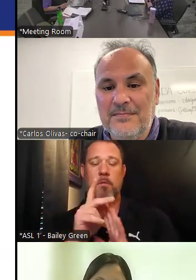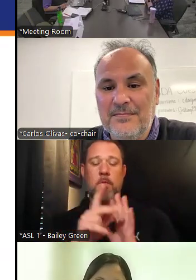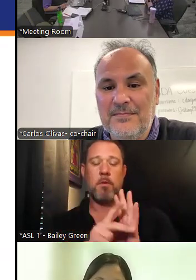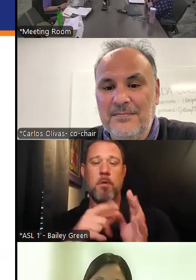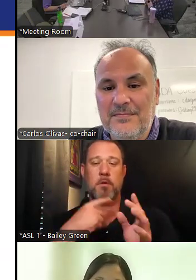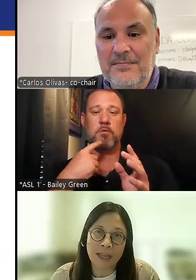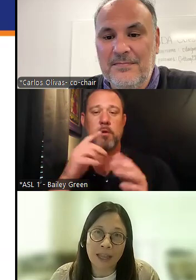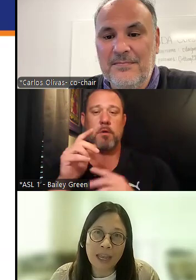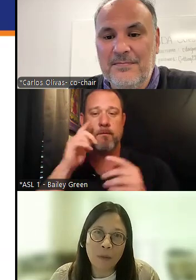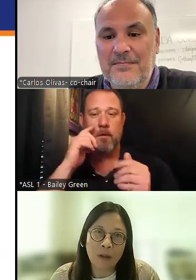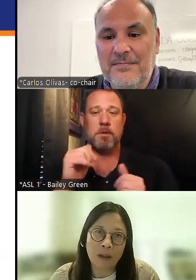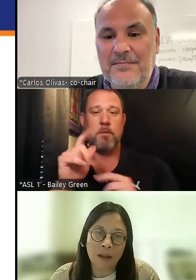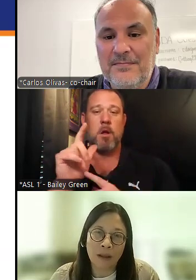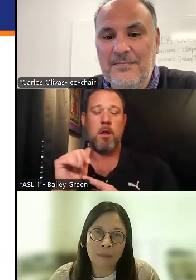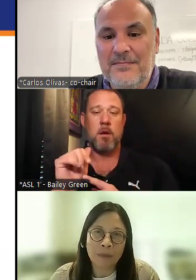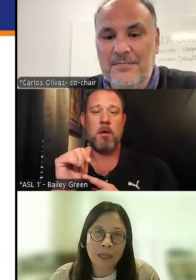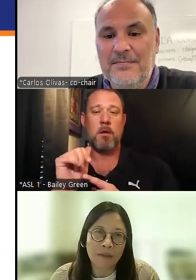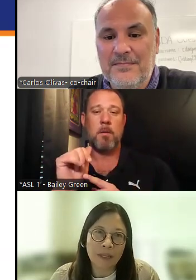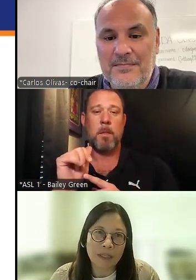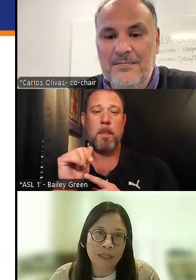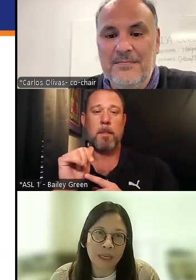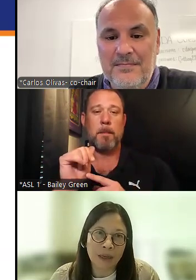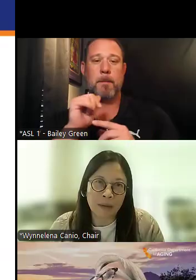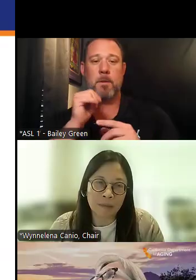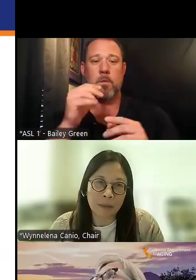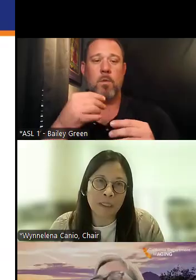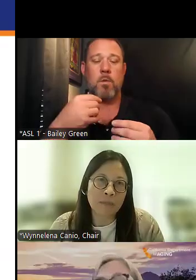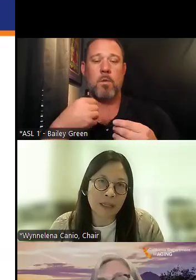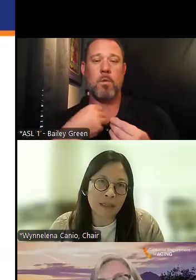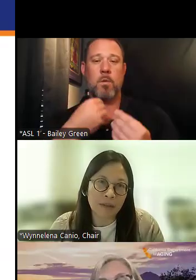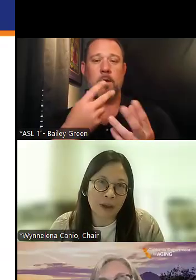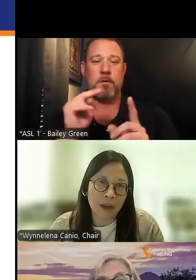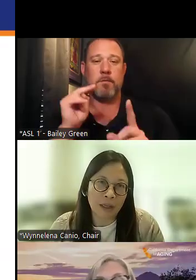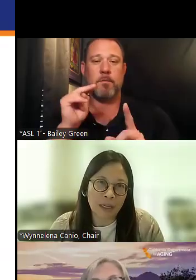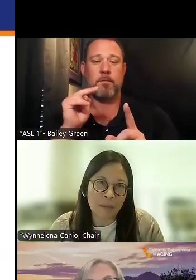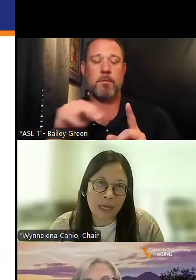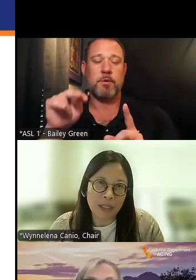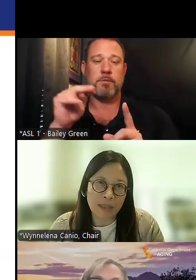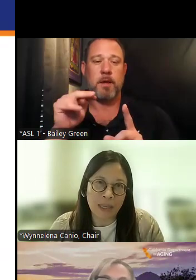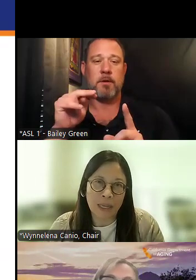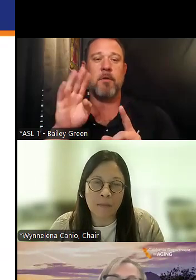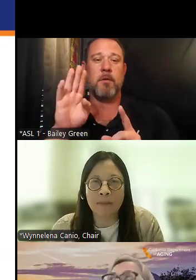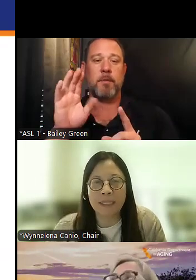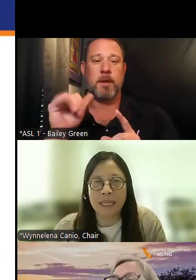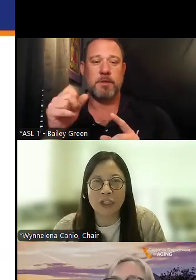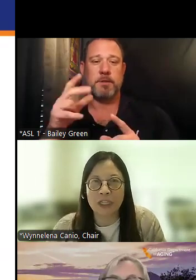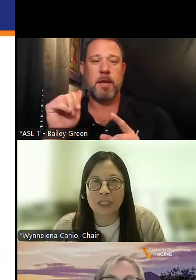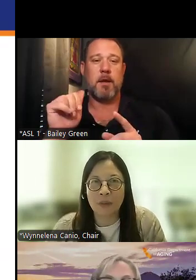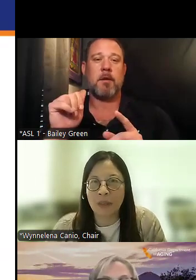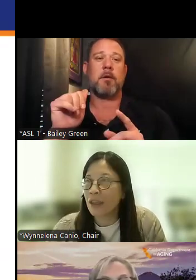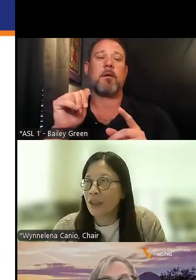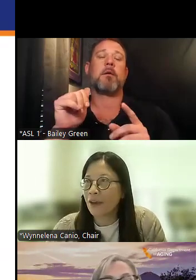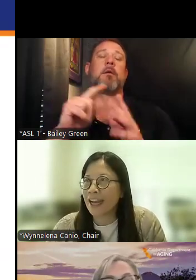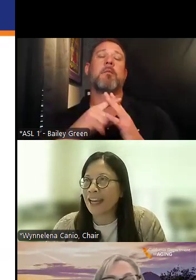Director of Alzheimer's LA, will give us perspective on a BHSA implementation.